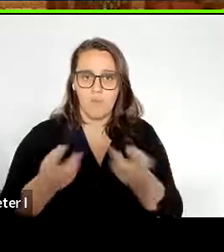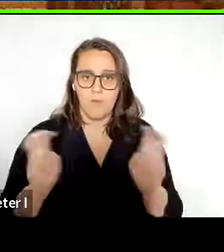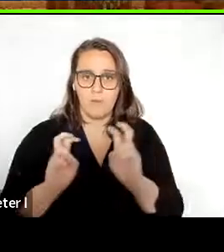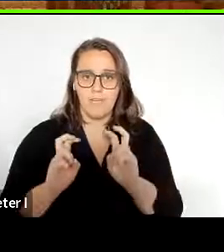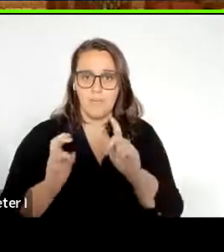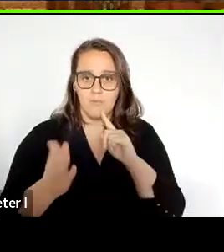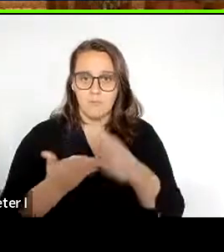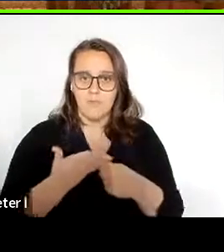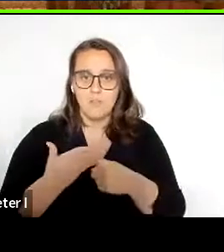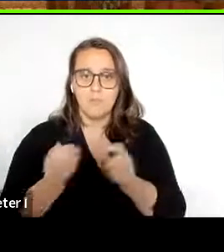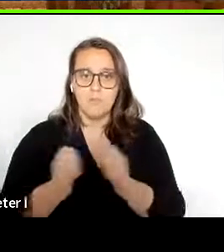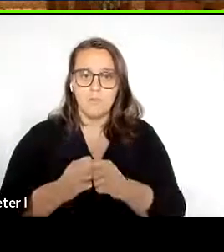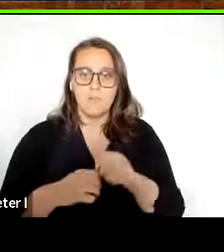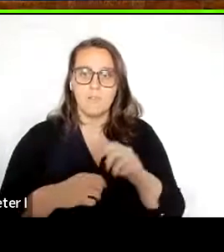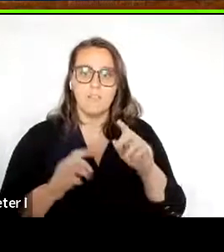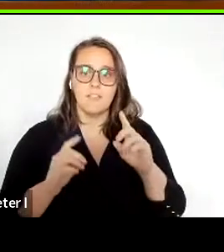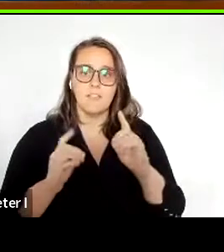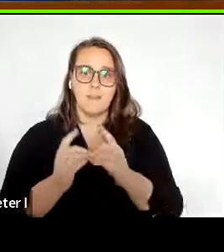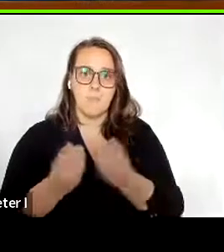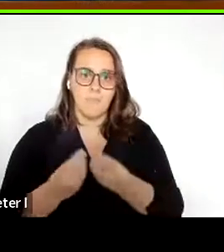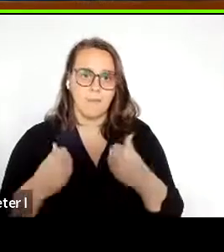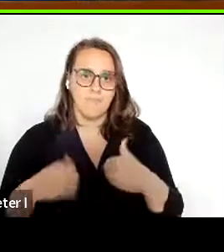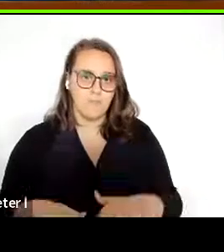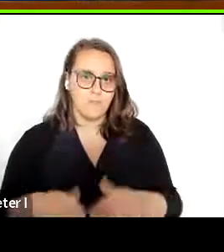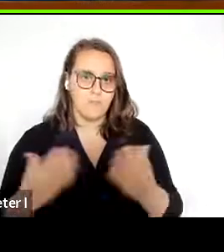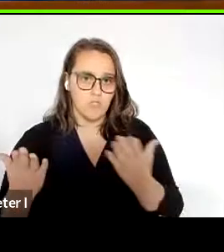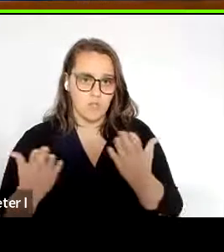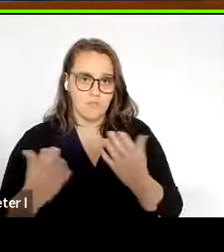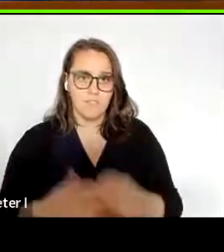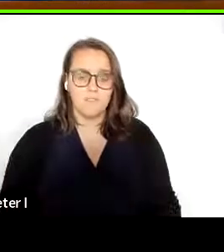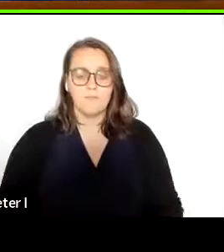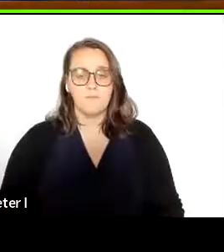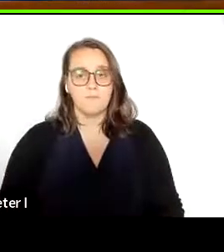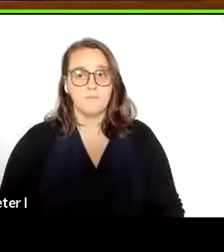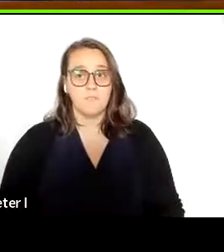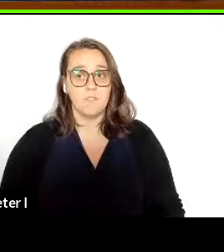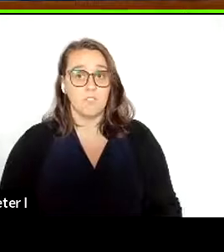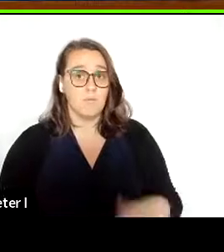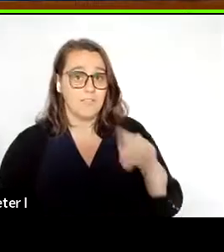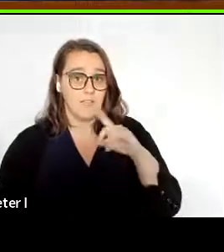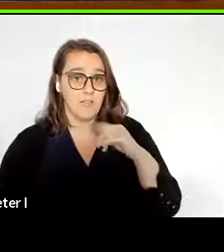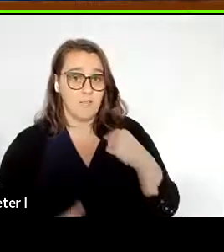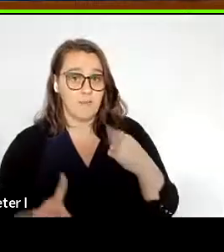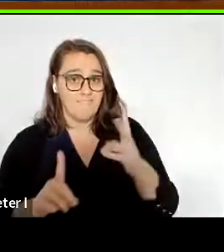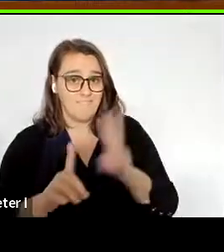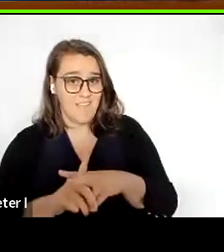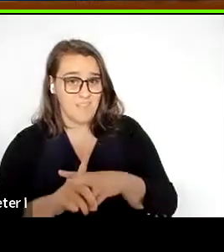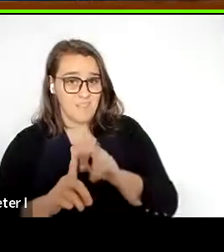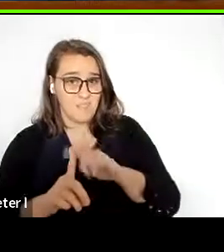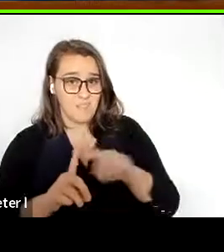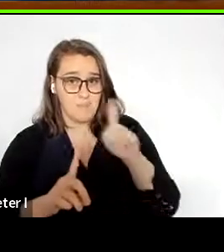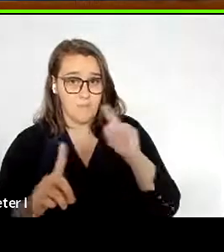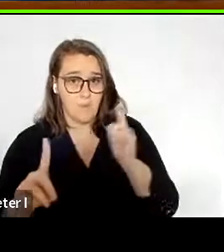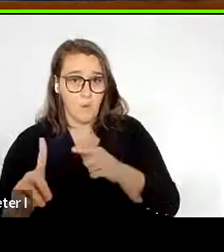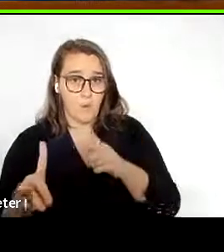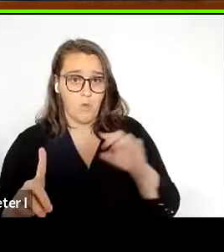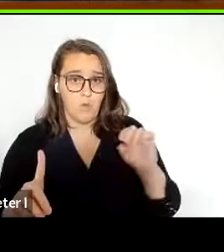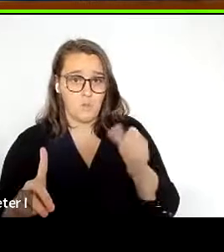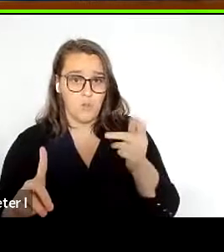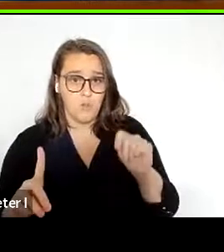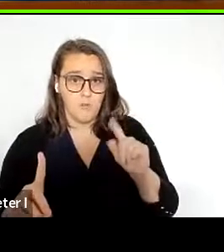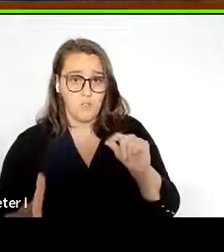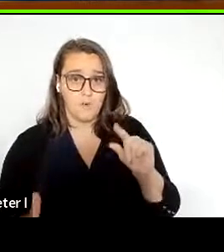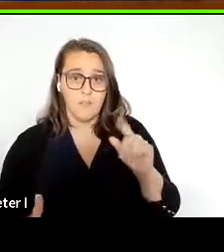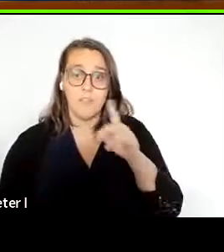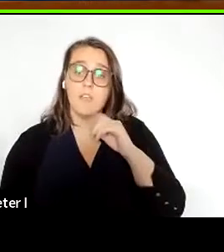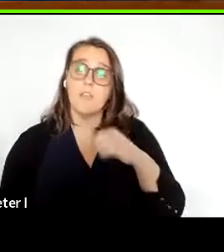Department of Human Services will be appearing. So the notice hasn't been filed, but you're looking at October 20th. That's right. Is there discussion on